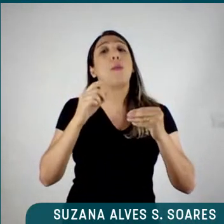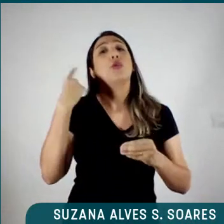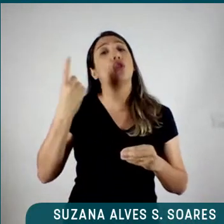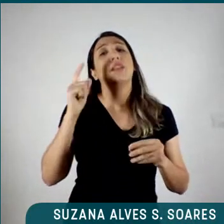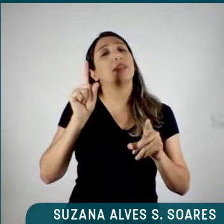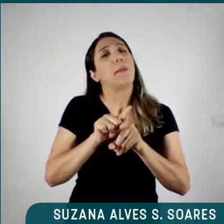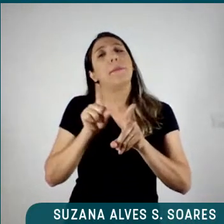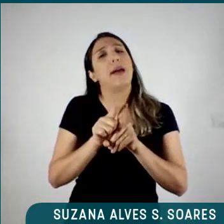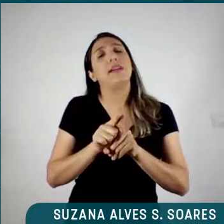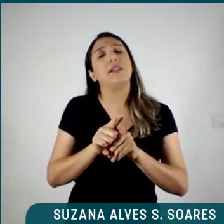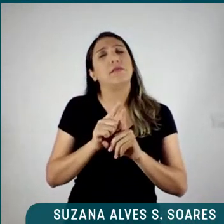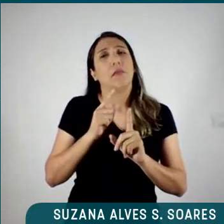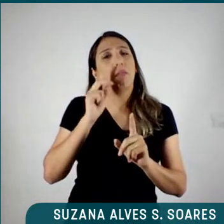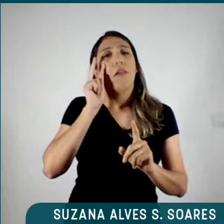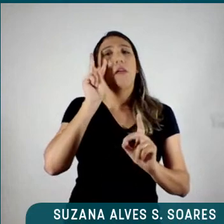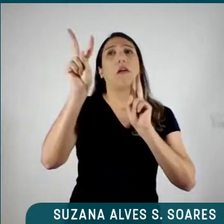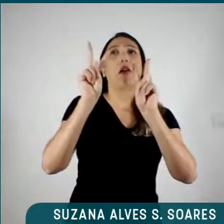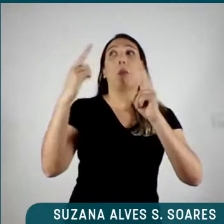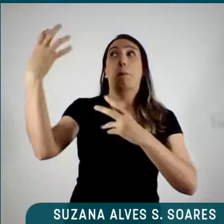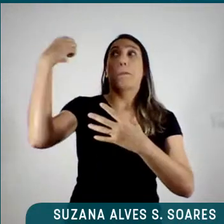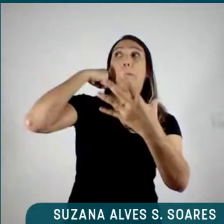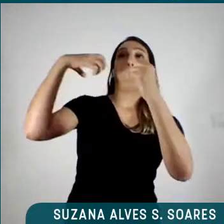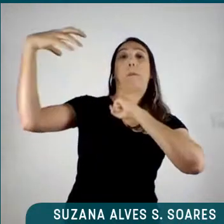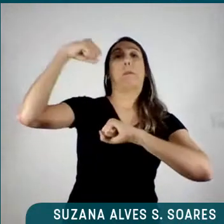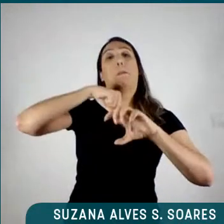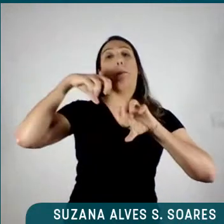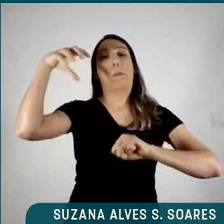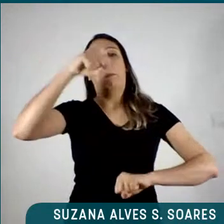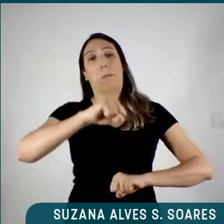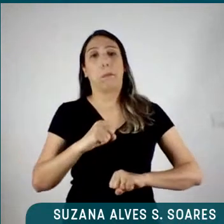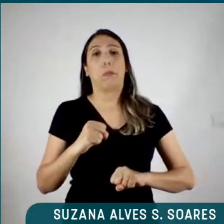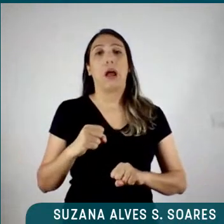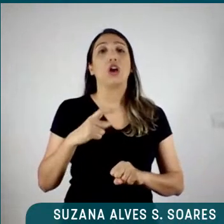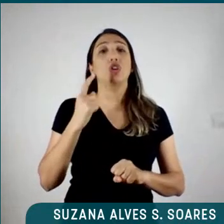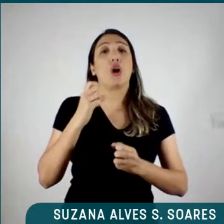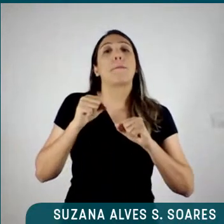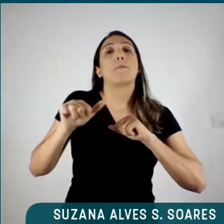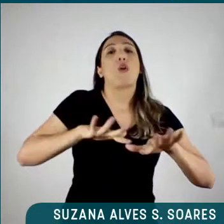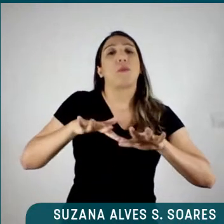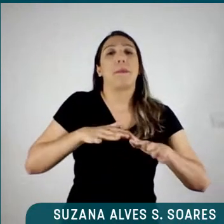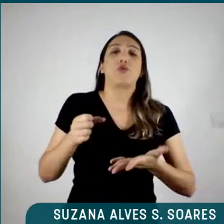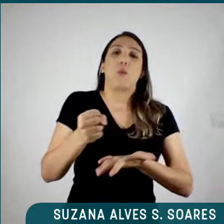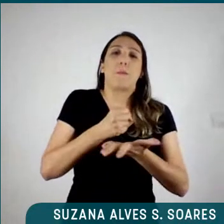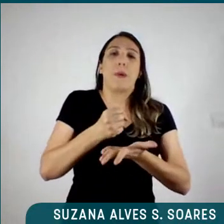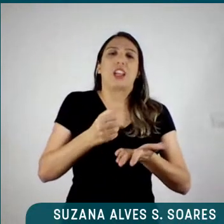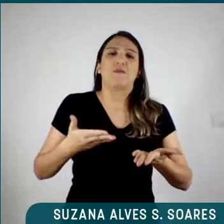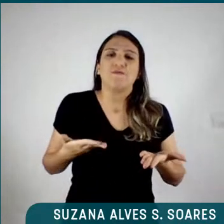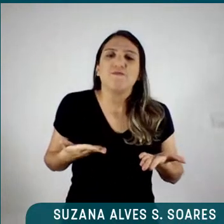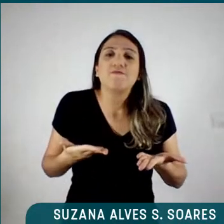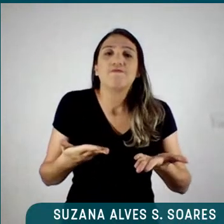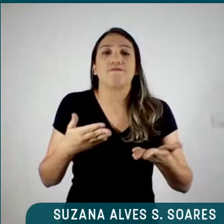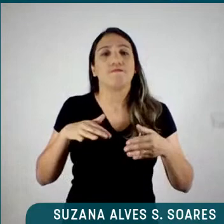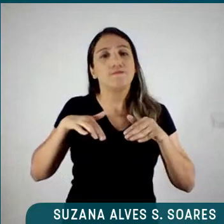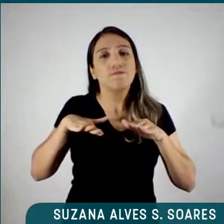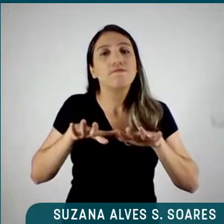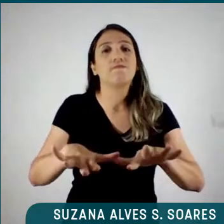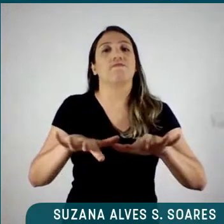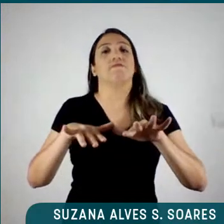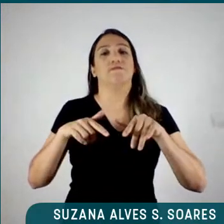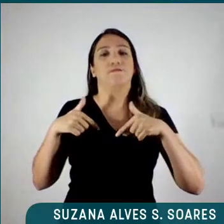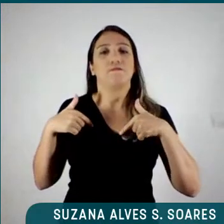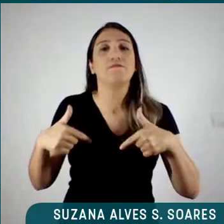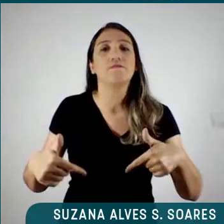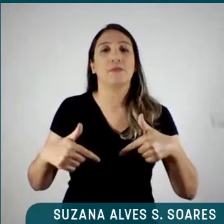it's not just Brazil. It's not just about Brazil North and South. We have to think about Latin America and the